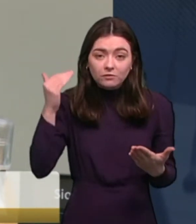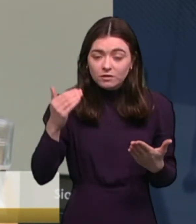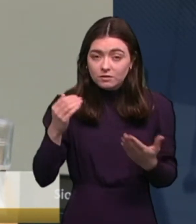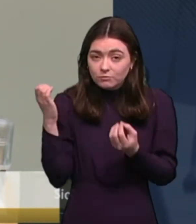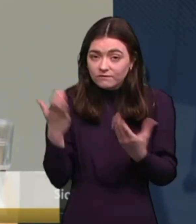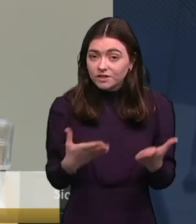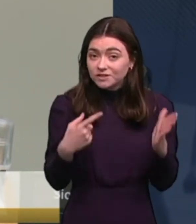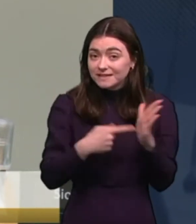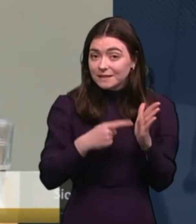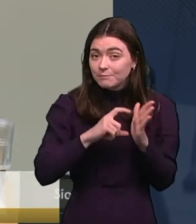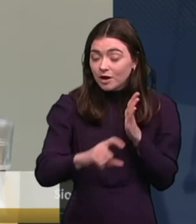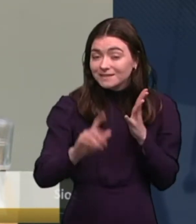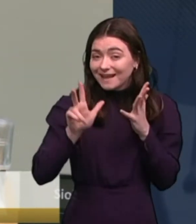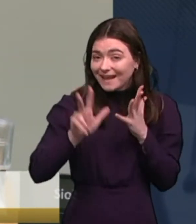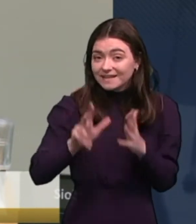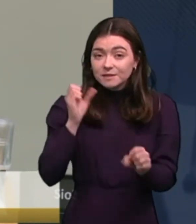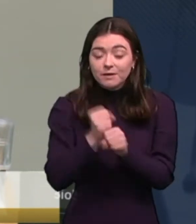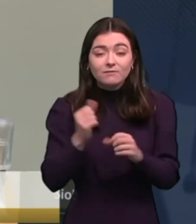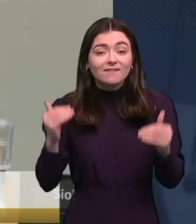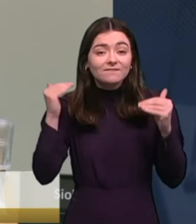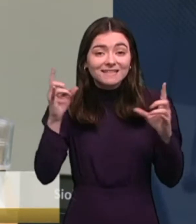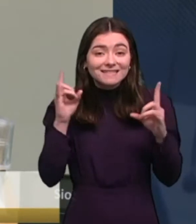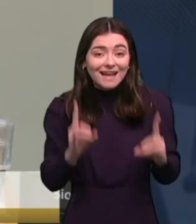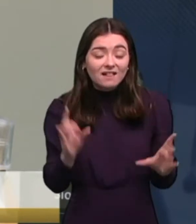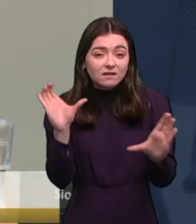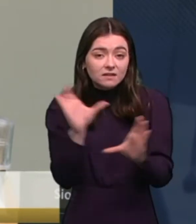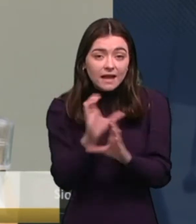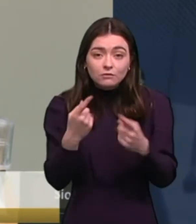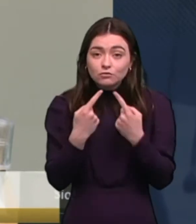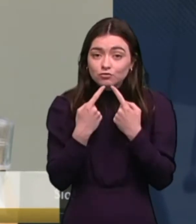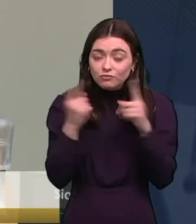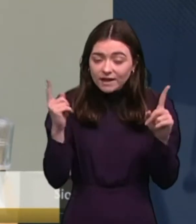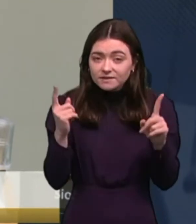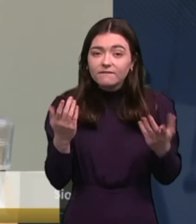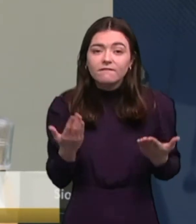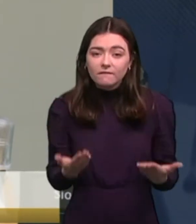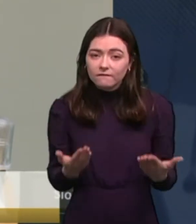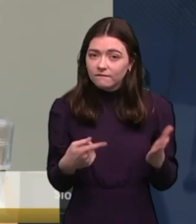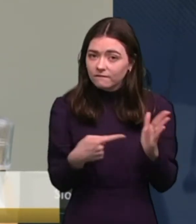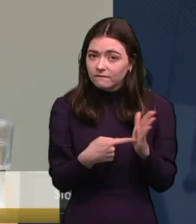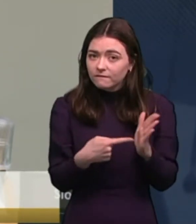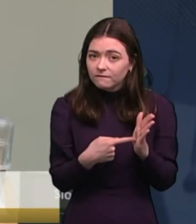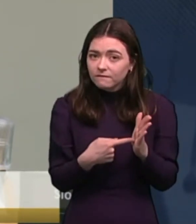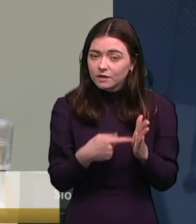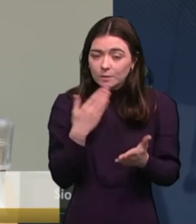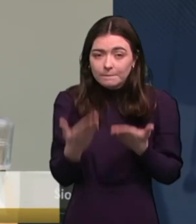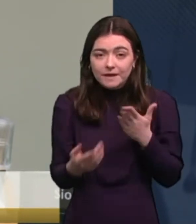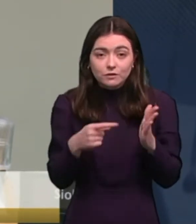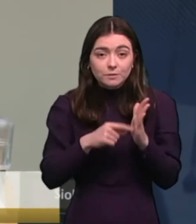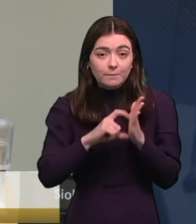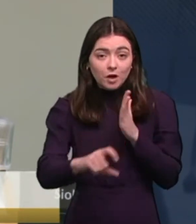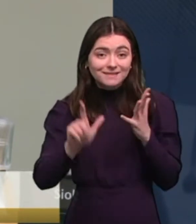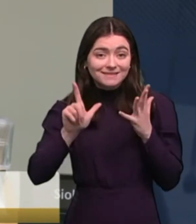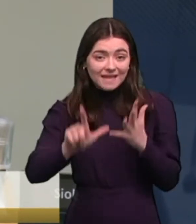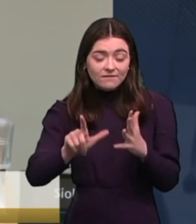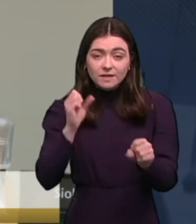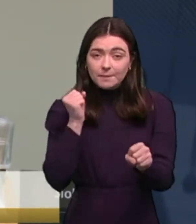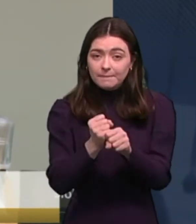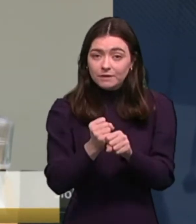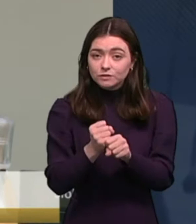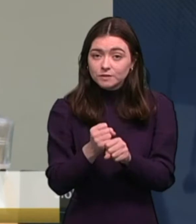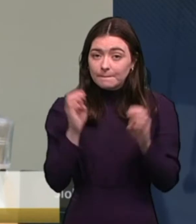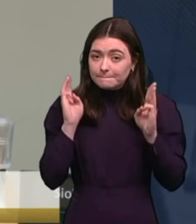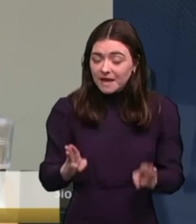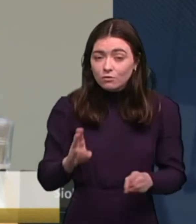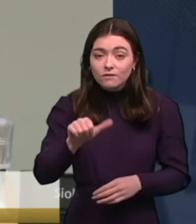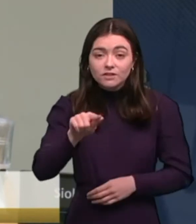of the Act which relate to advanced healthcare directives around the making of advanced directives for healthcare than you do in Part 7 relating to enduring powers of